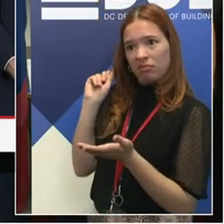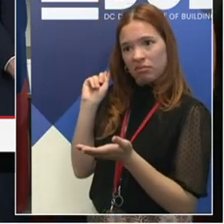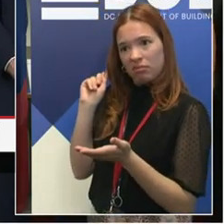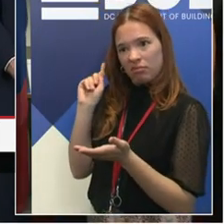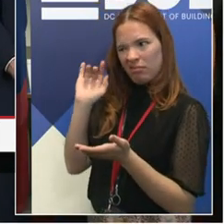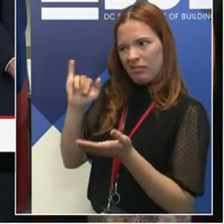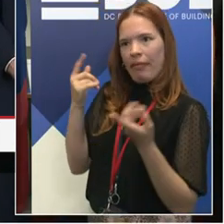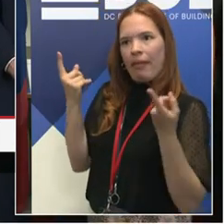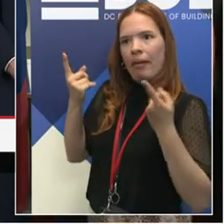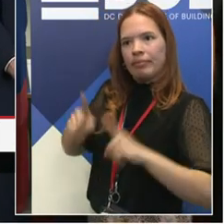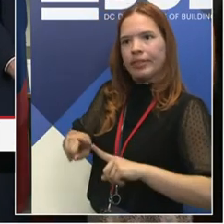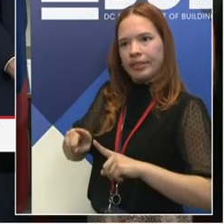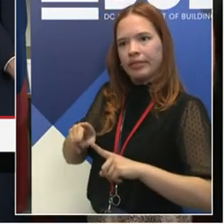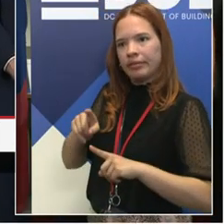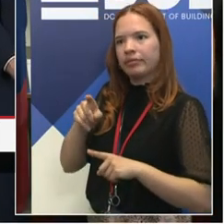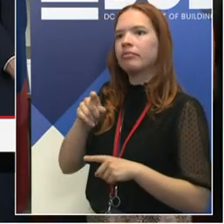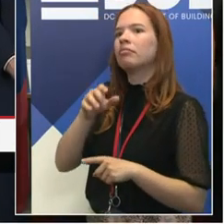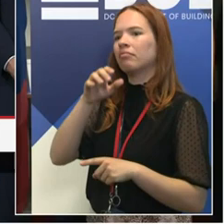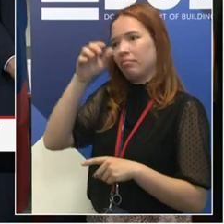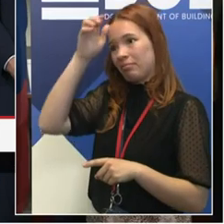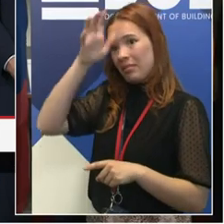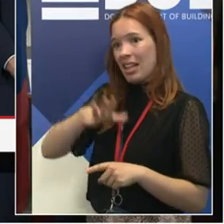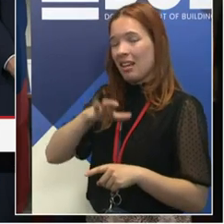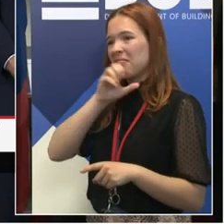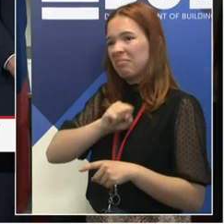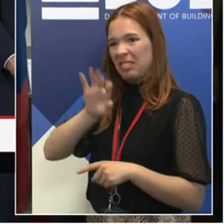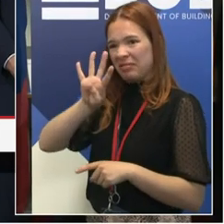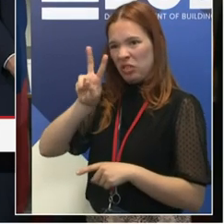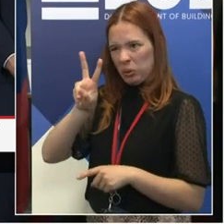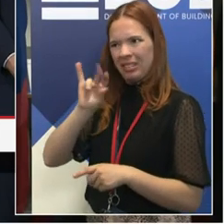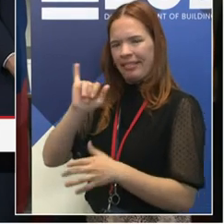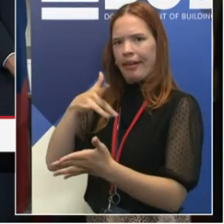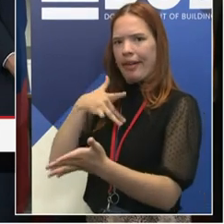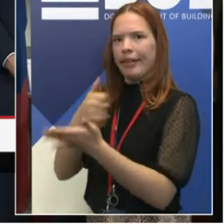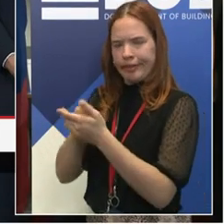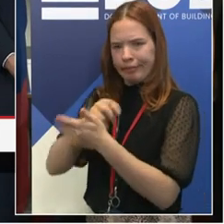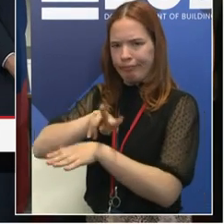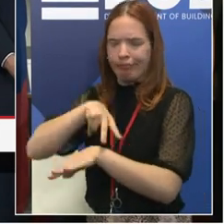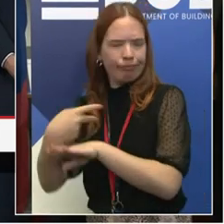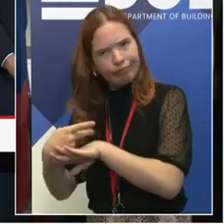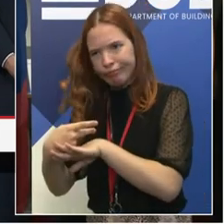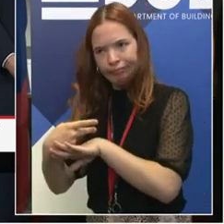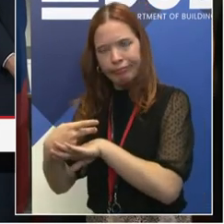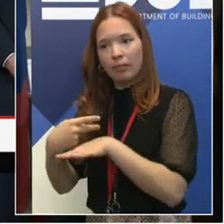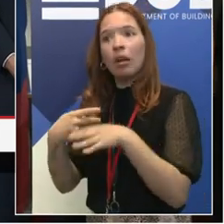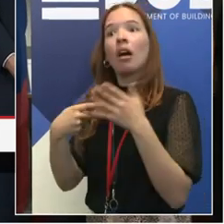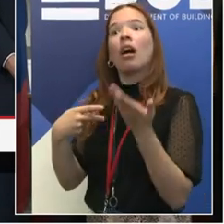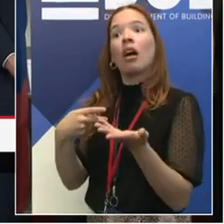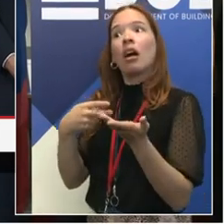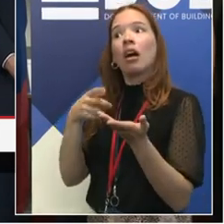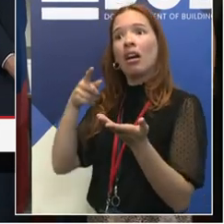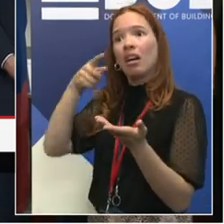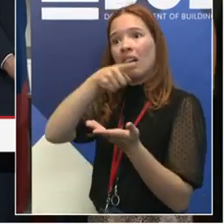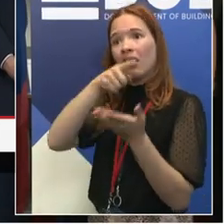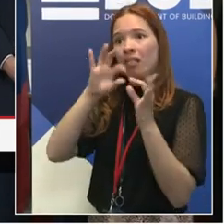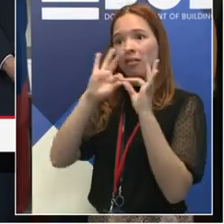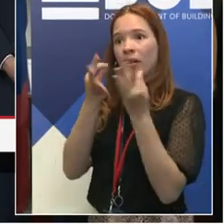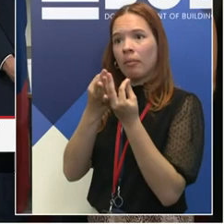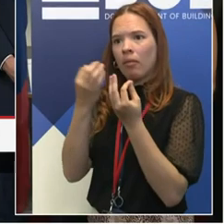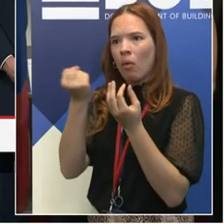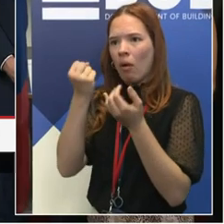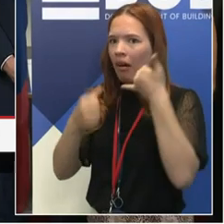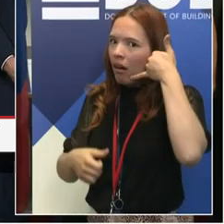family was on hold with the Office of Unified Communications for 3 minutes and 2.5, 3 minutes, respectively. What are